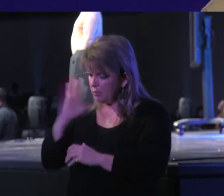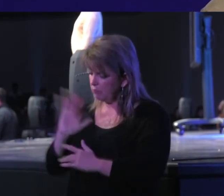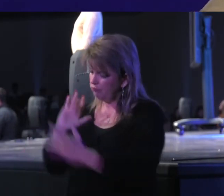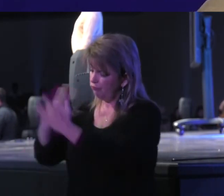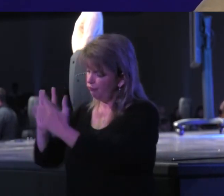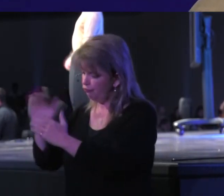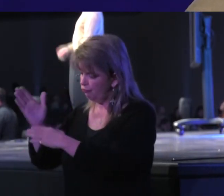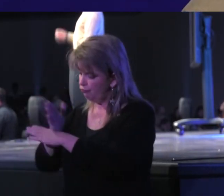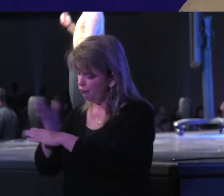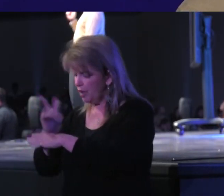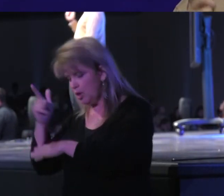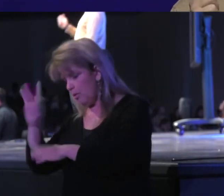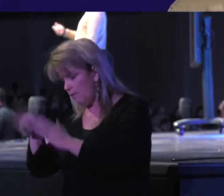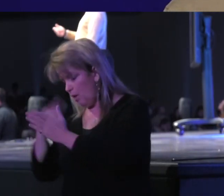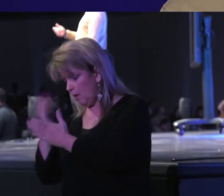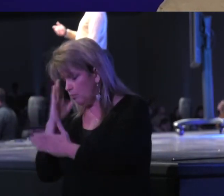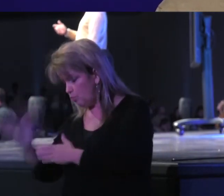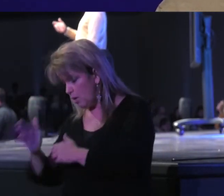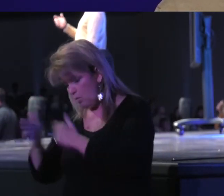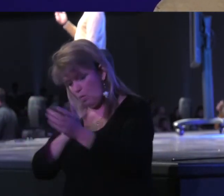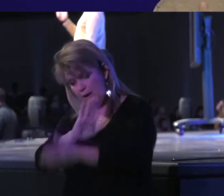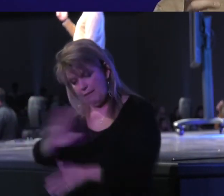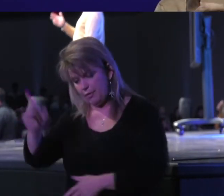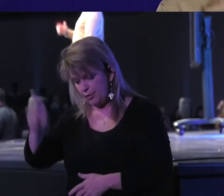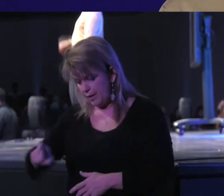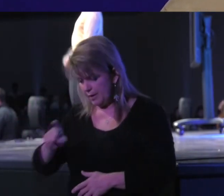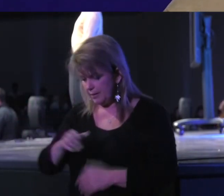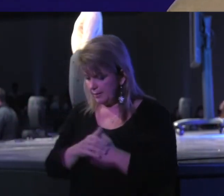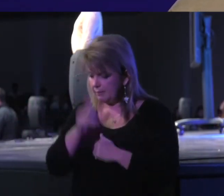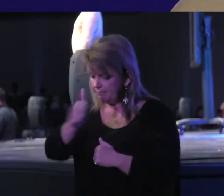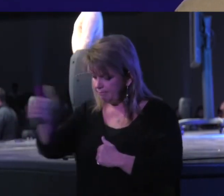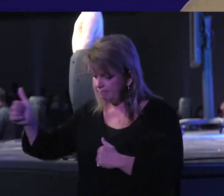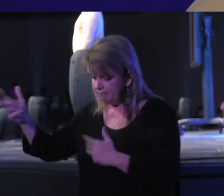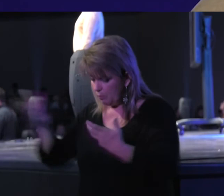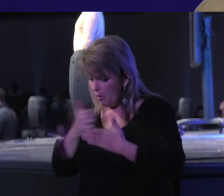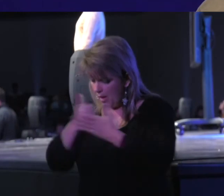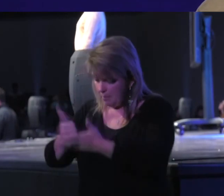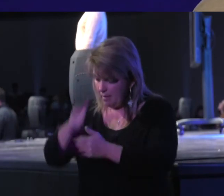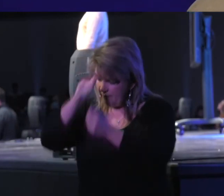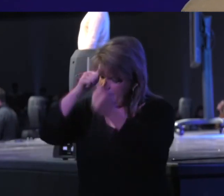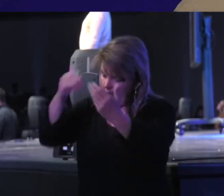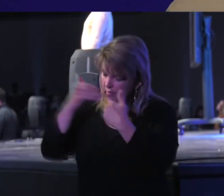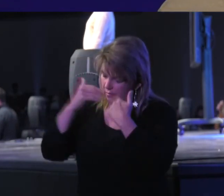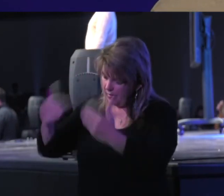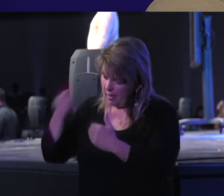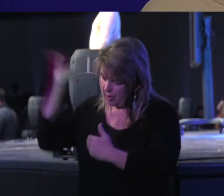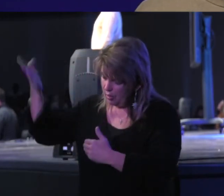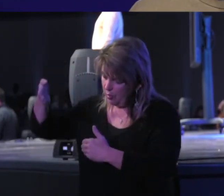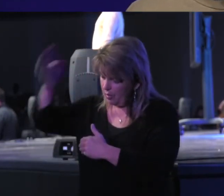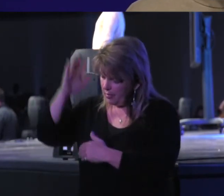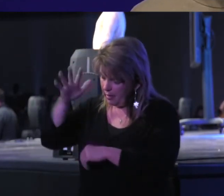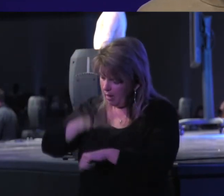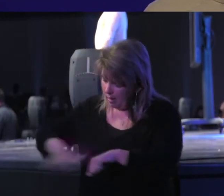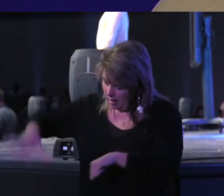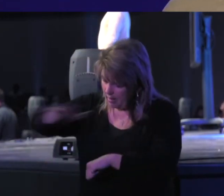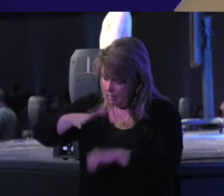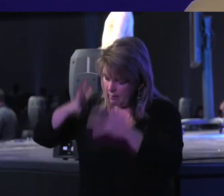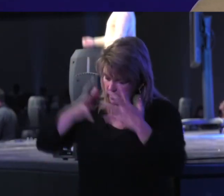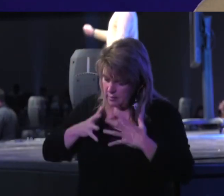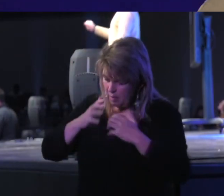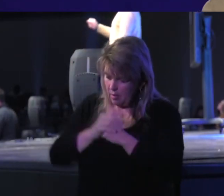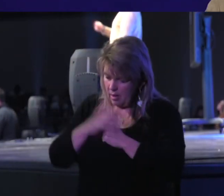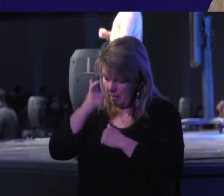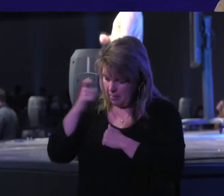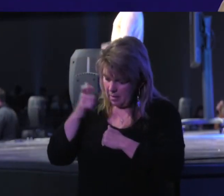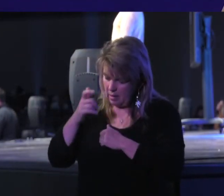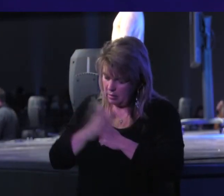within 24 hours. Whatever your need is, we want to help you. Father, thank you that you are the God of sorrows, who,